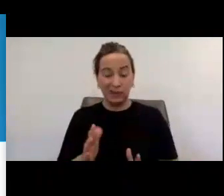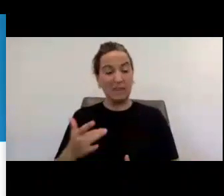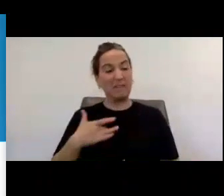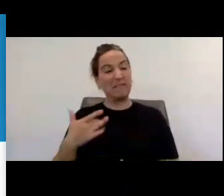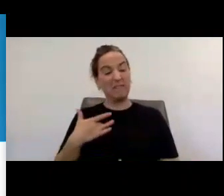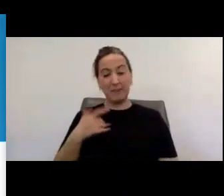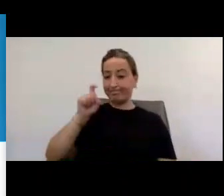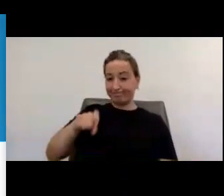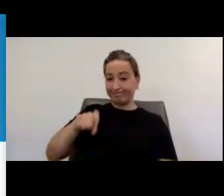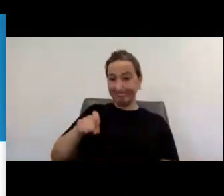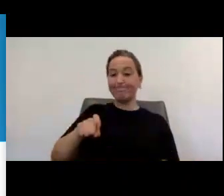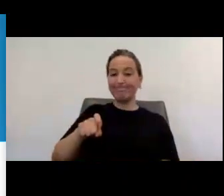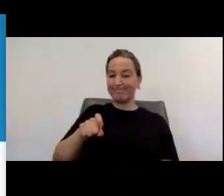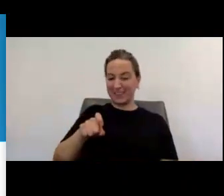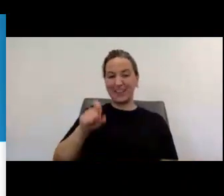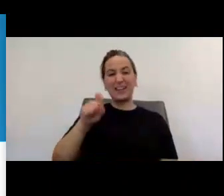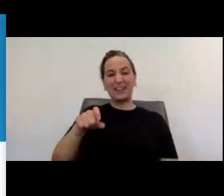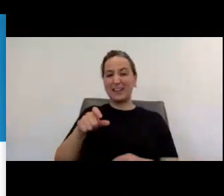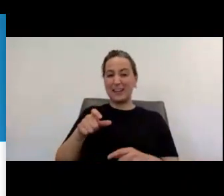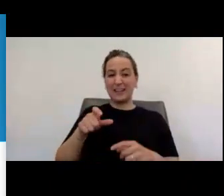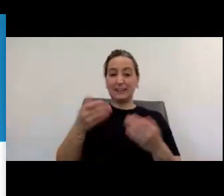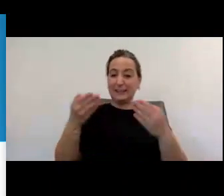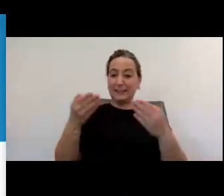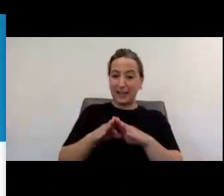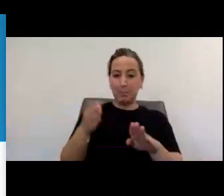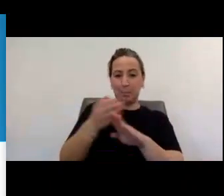the case before coming to a finding.